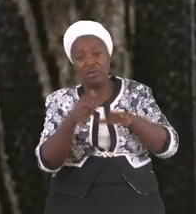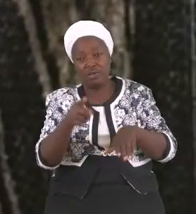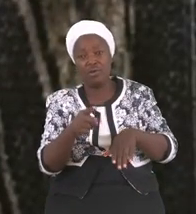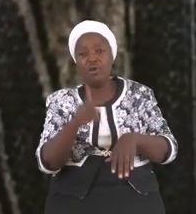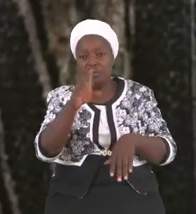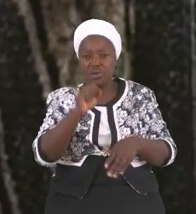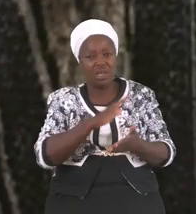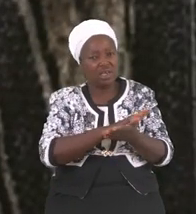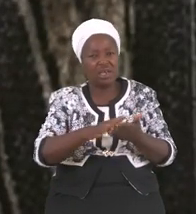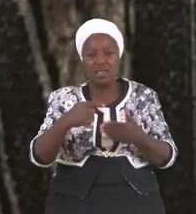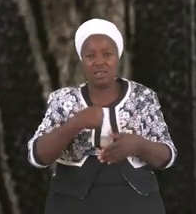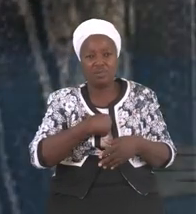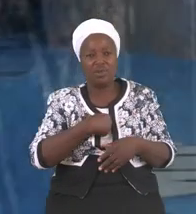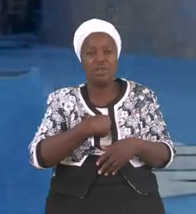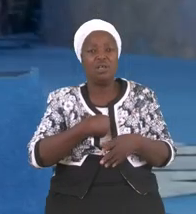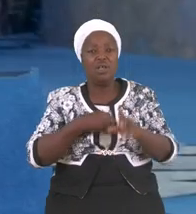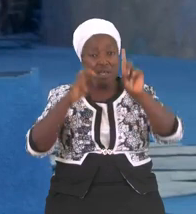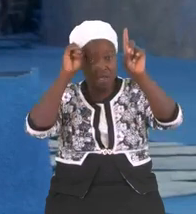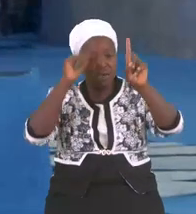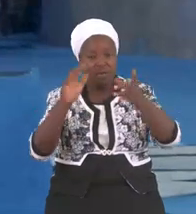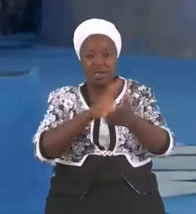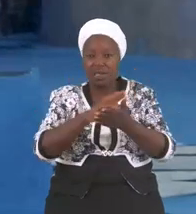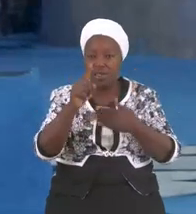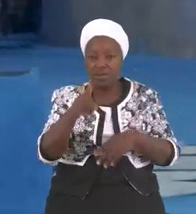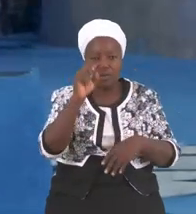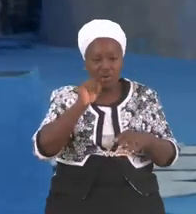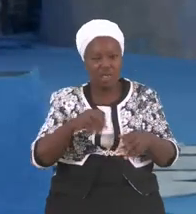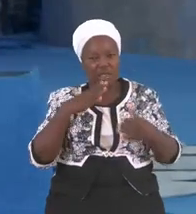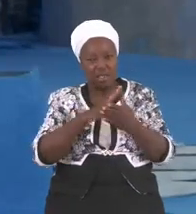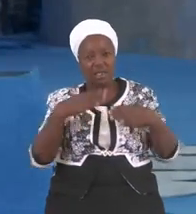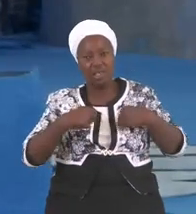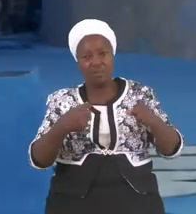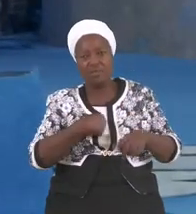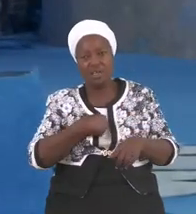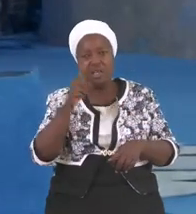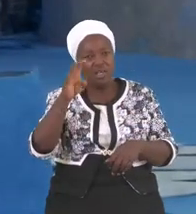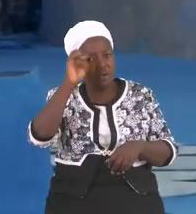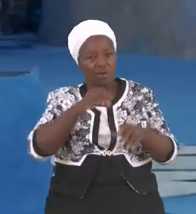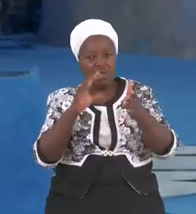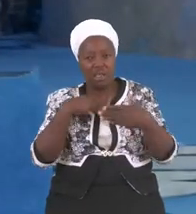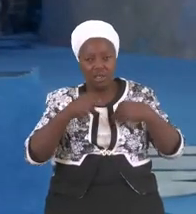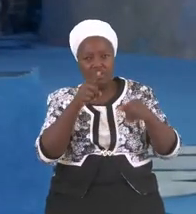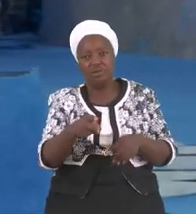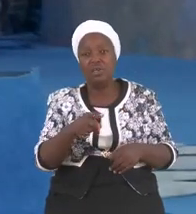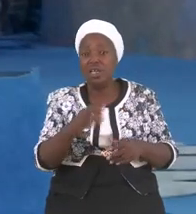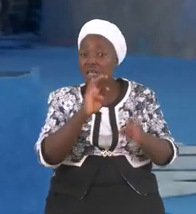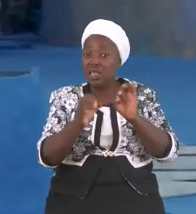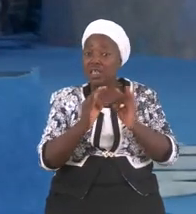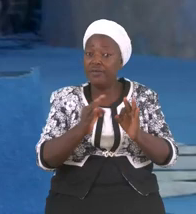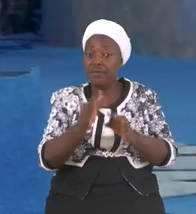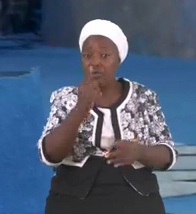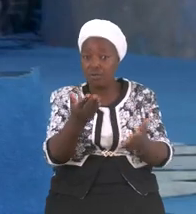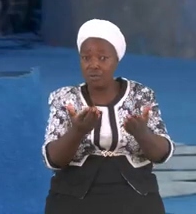me, it will cleanse you. You can heal me, it will heal you. If thou wilt, thou canst make